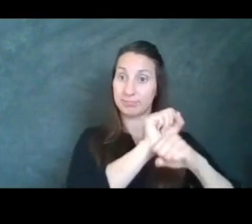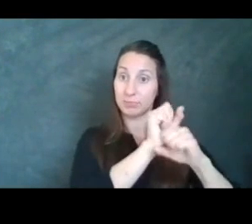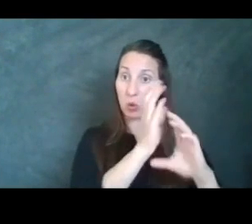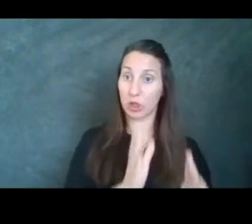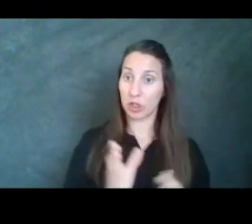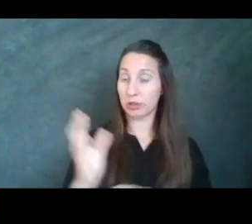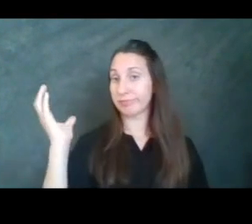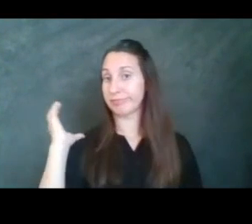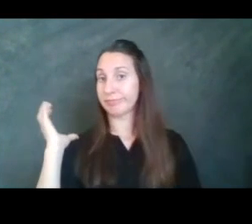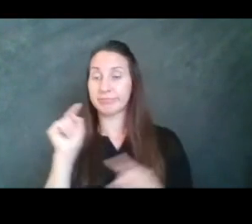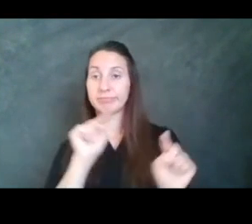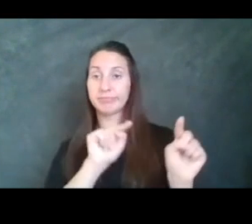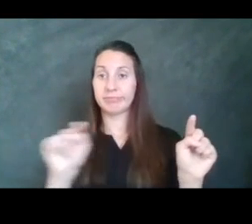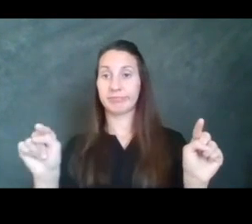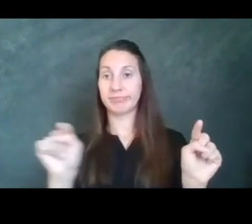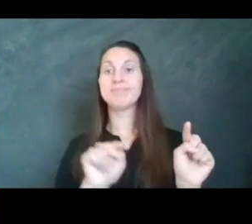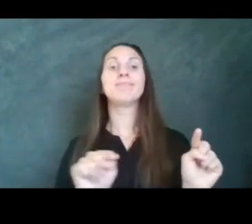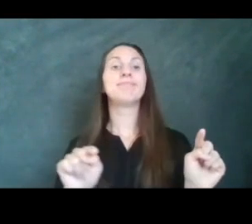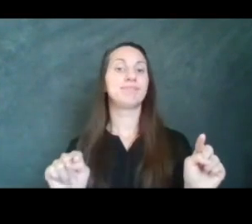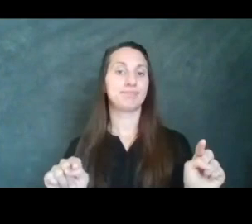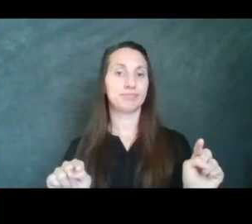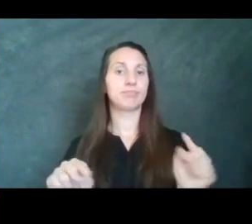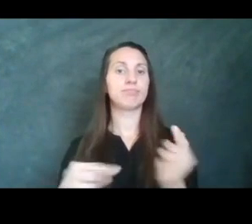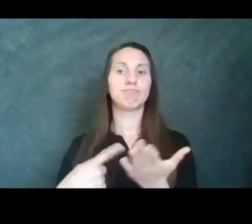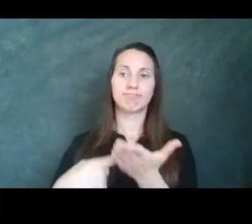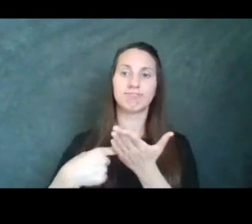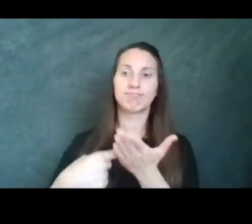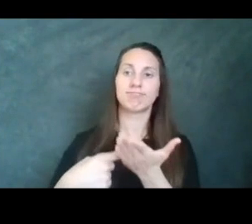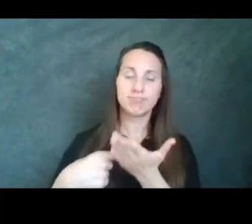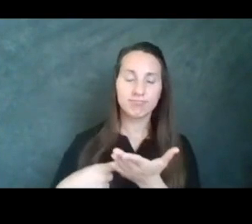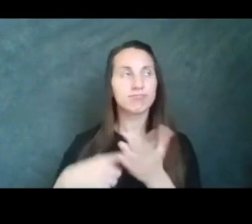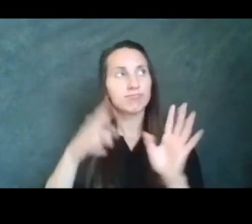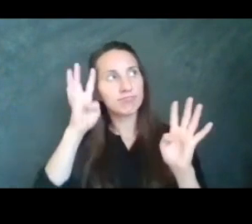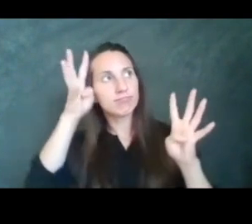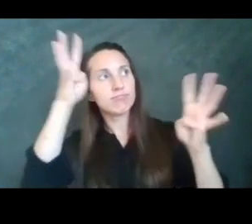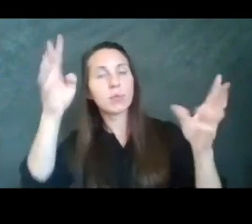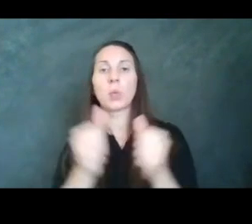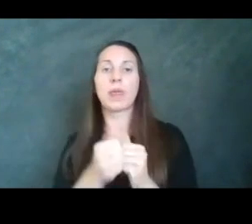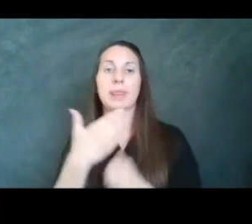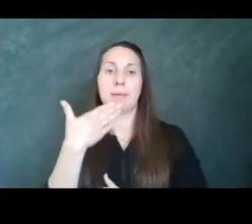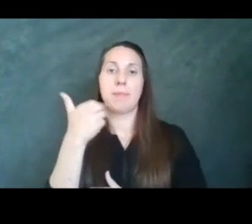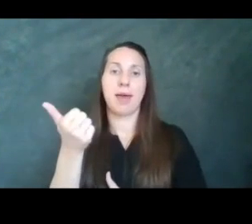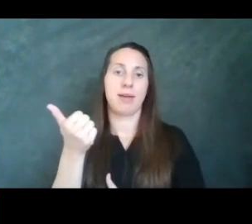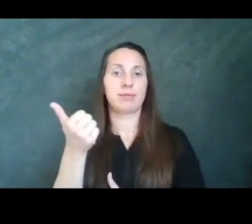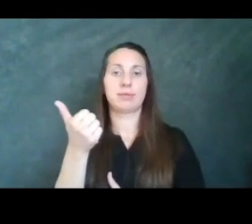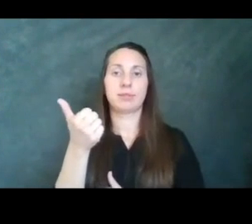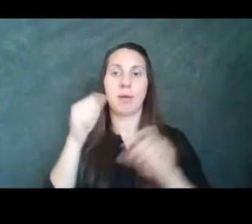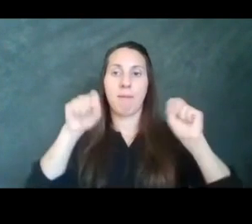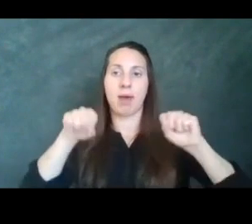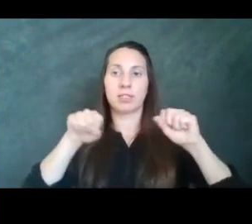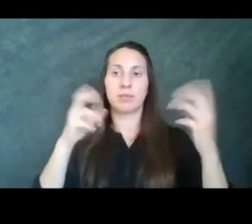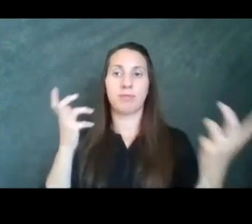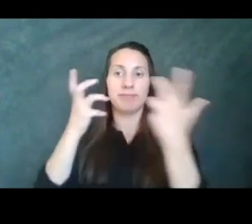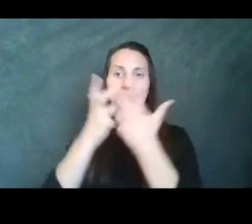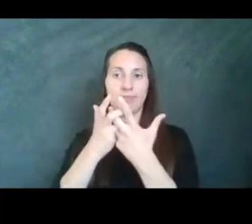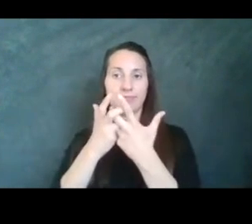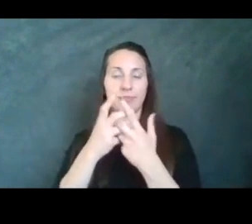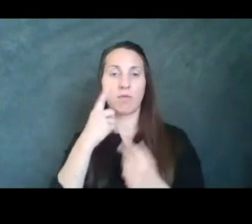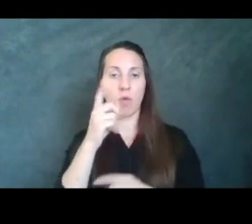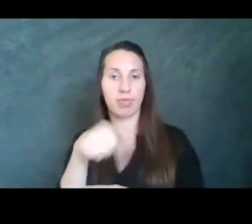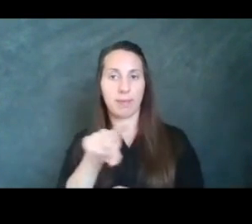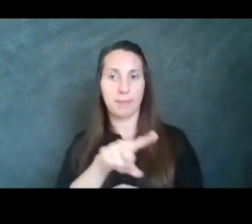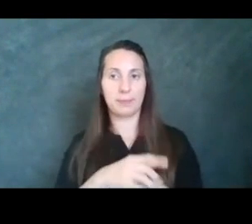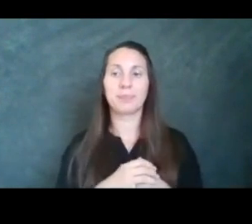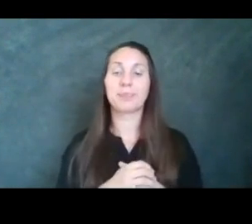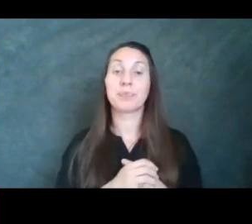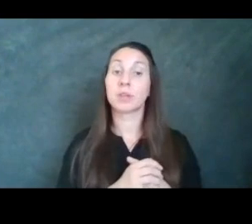can discuss and come up with the best possible reasonable accommodation. So that process